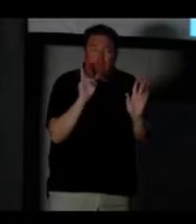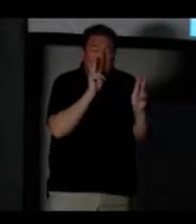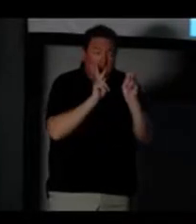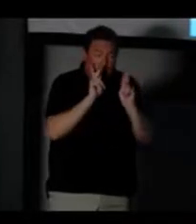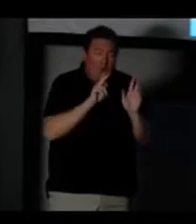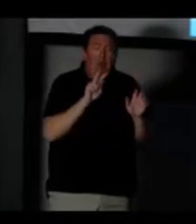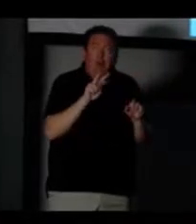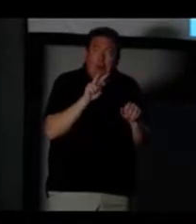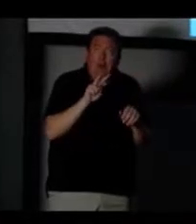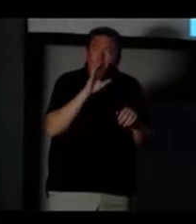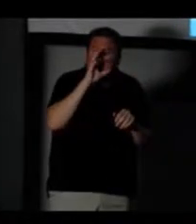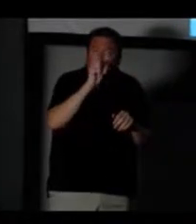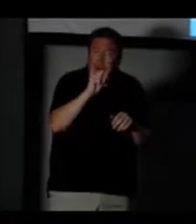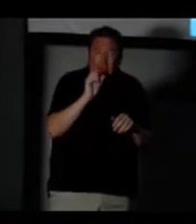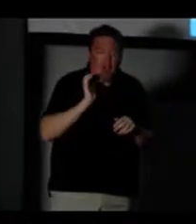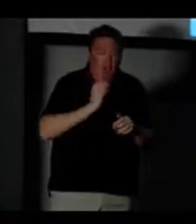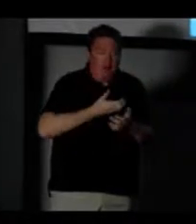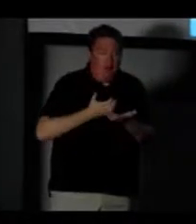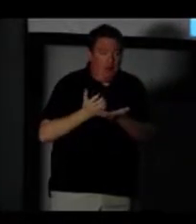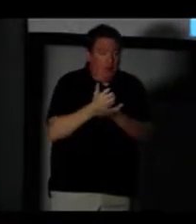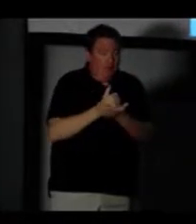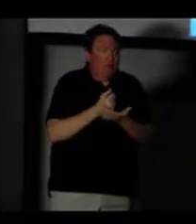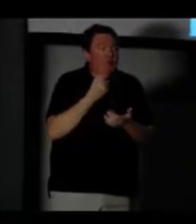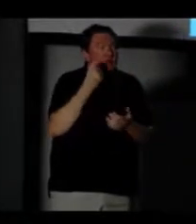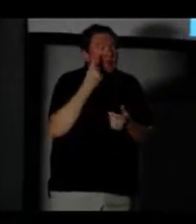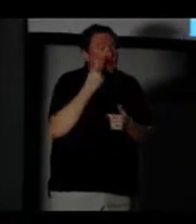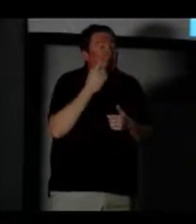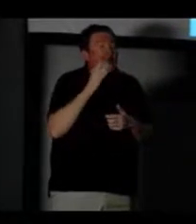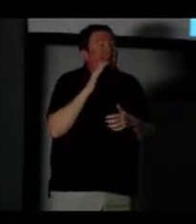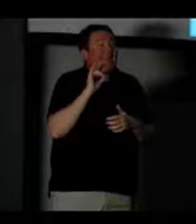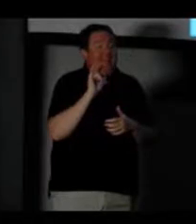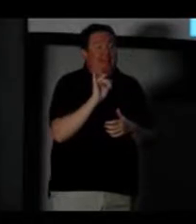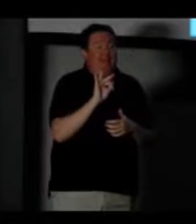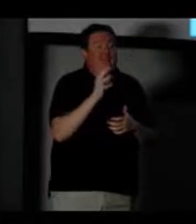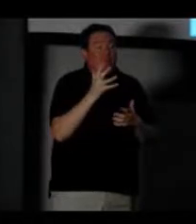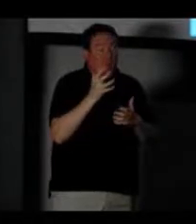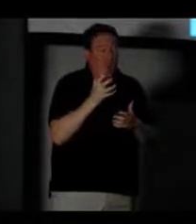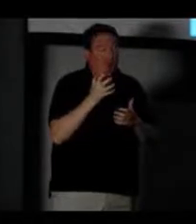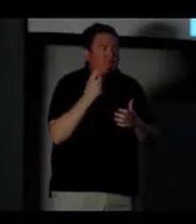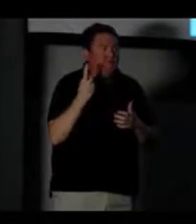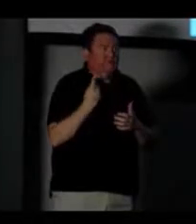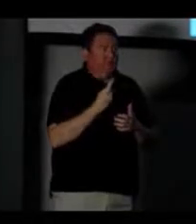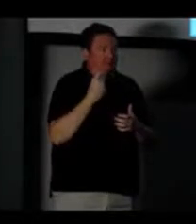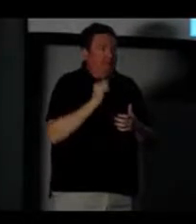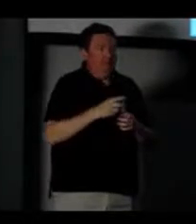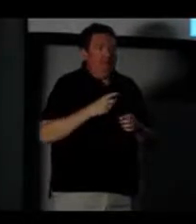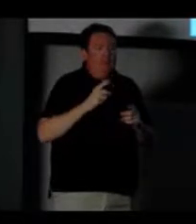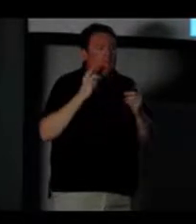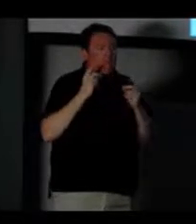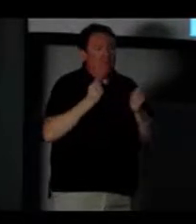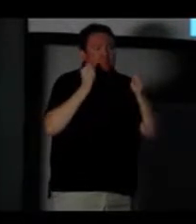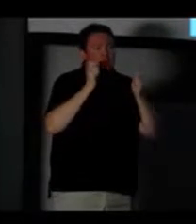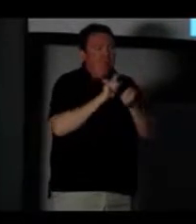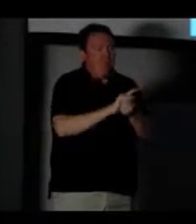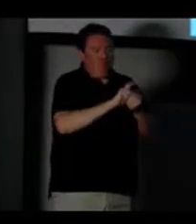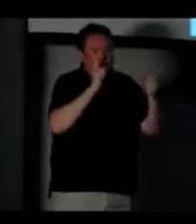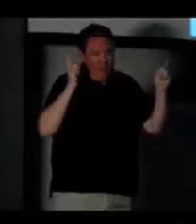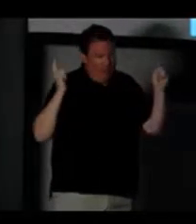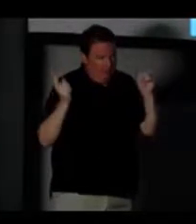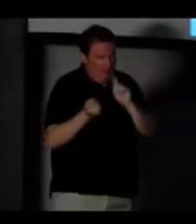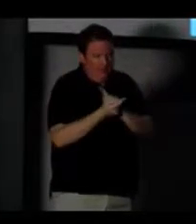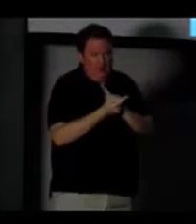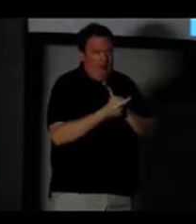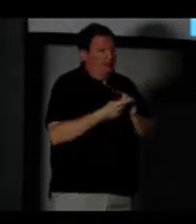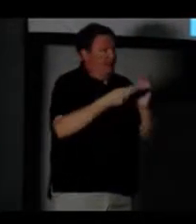our collections. If, however, we want a mechanism that can suddenly transcribe millions and millions of